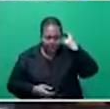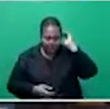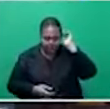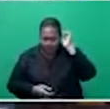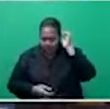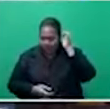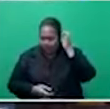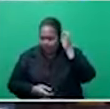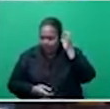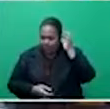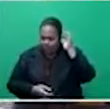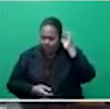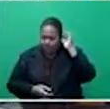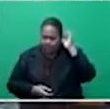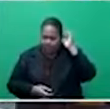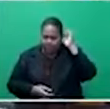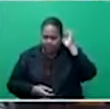not matter.